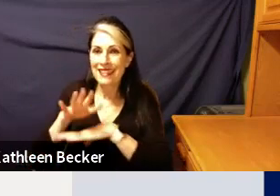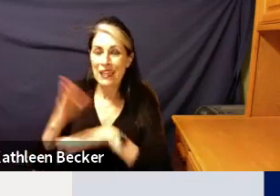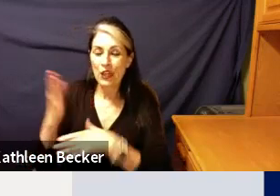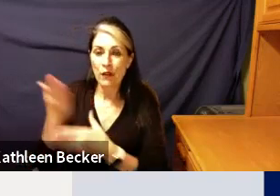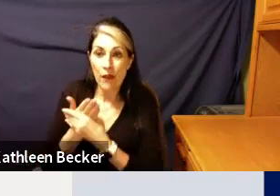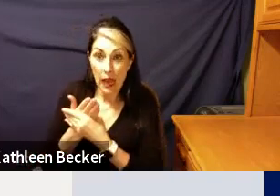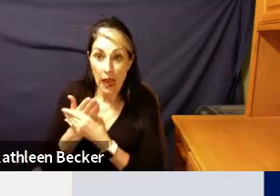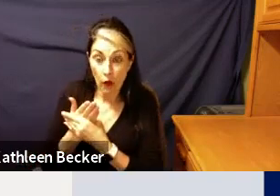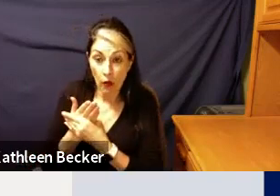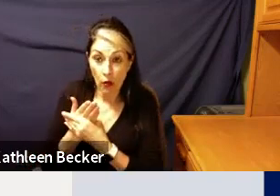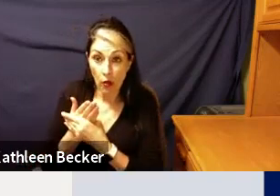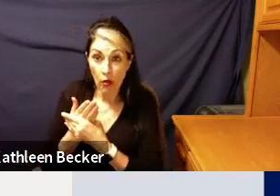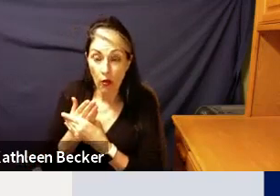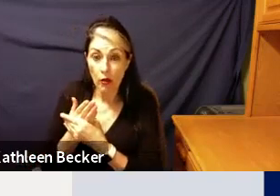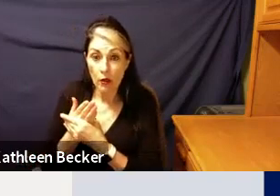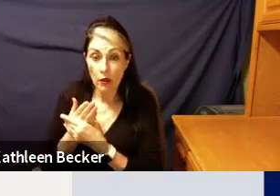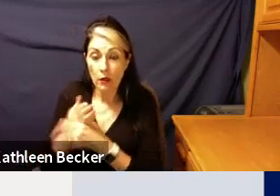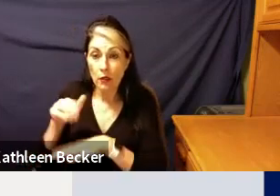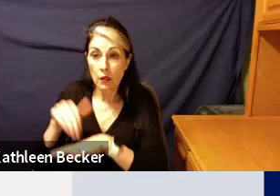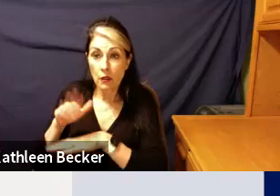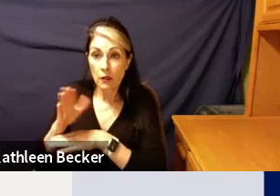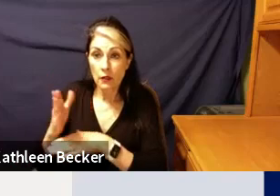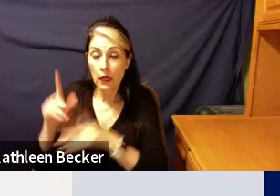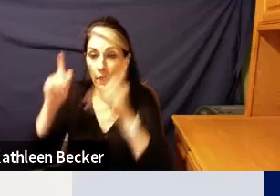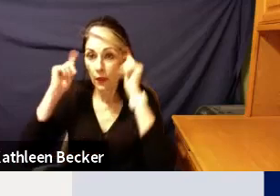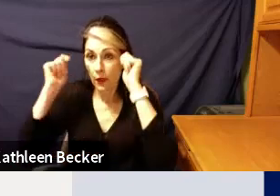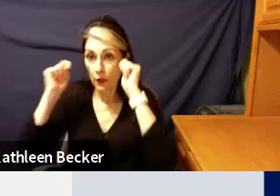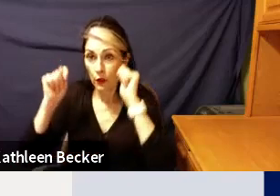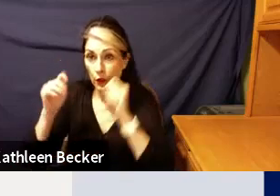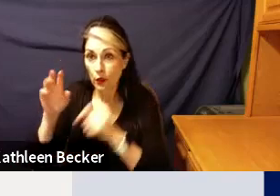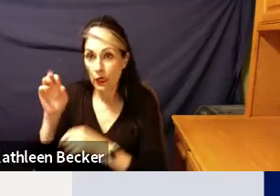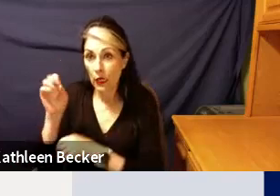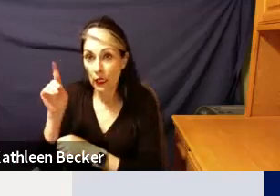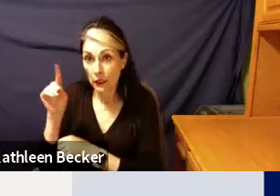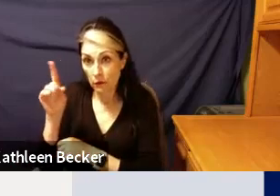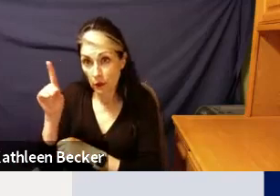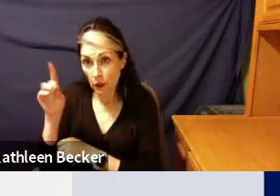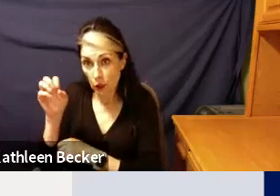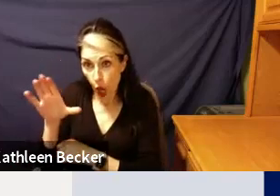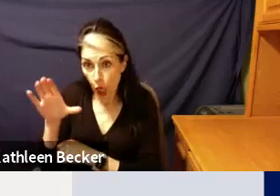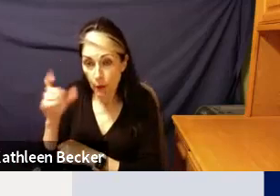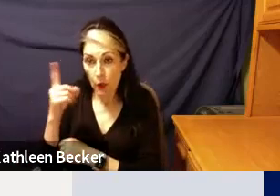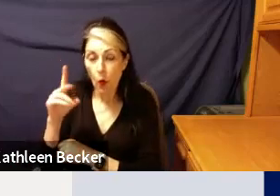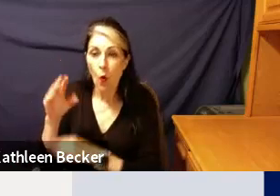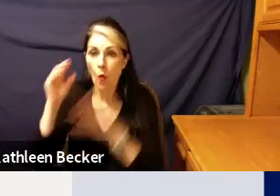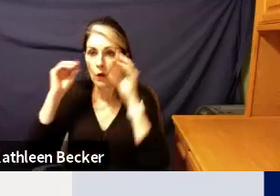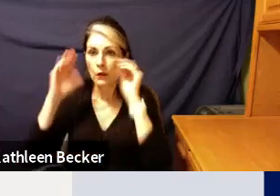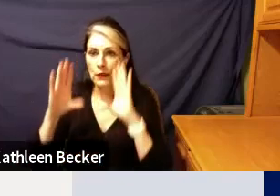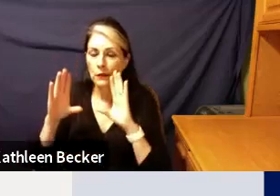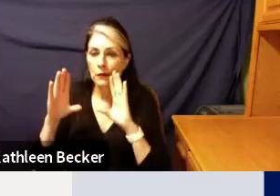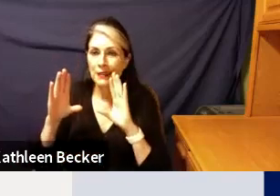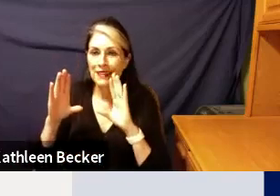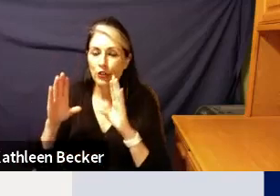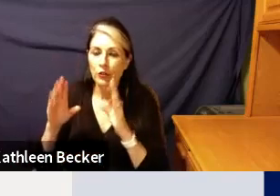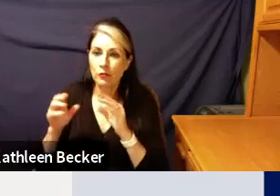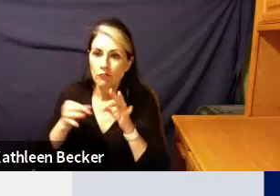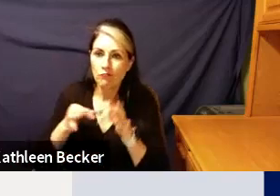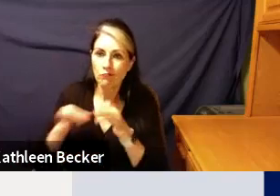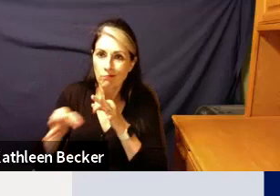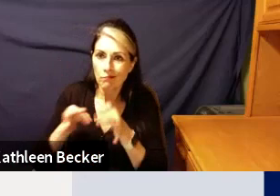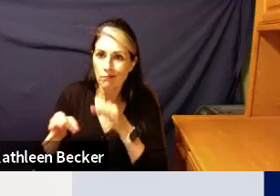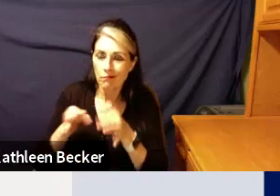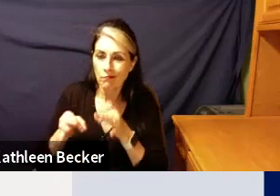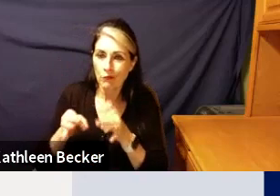file. So they can send the tutor a document or the teacher's instructions so that the tutor